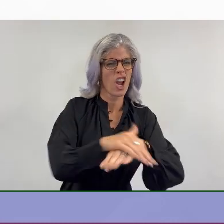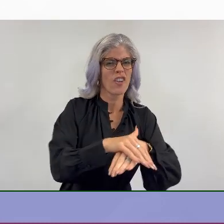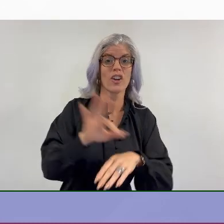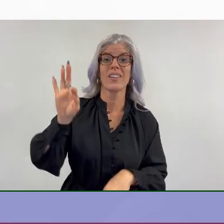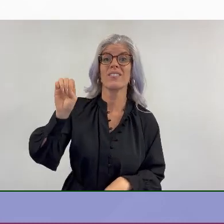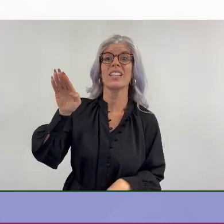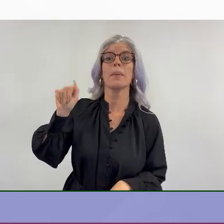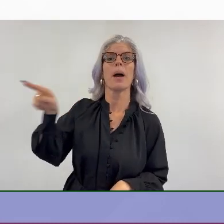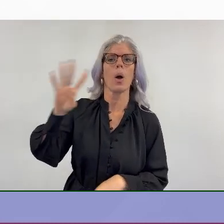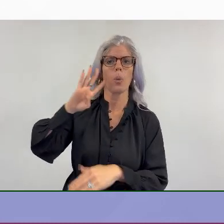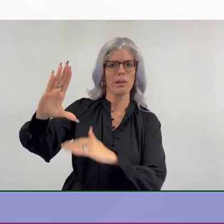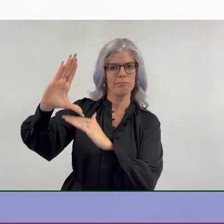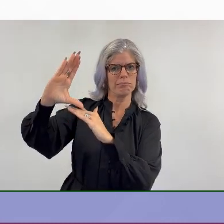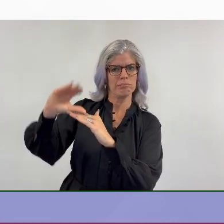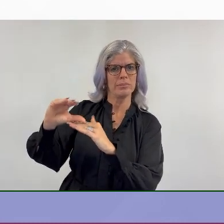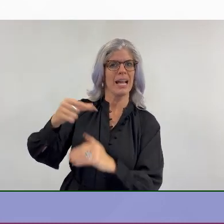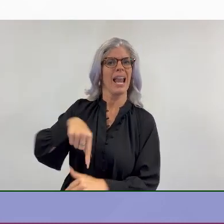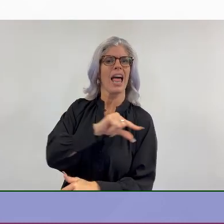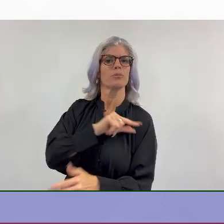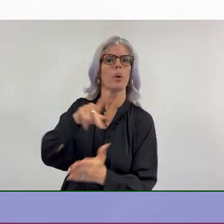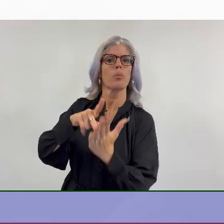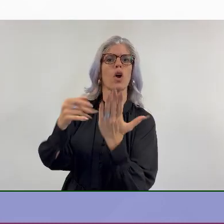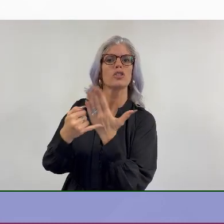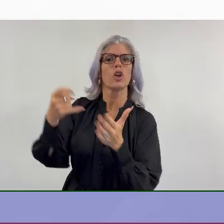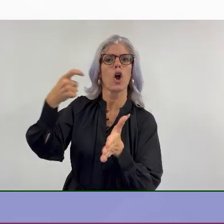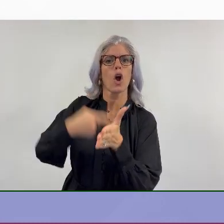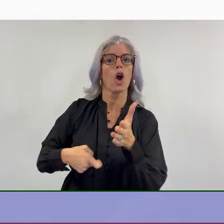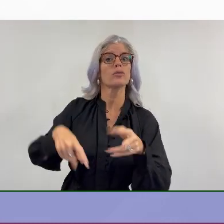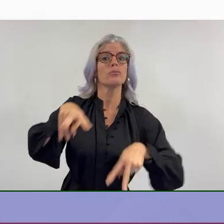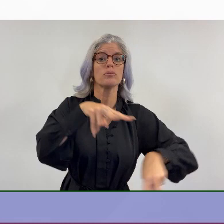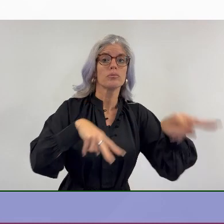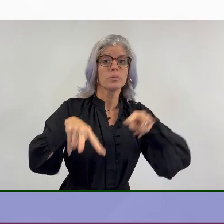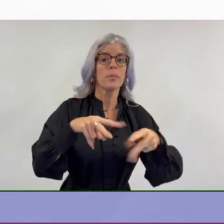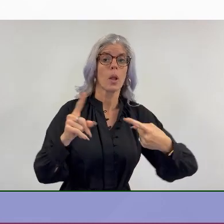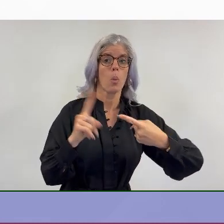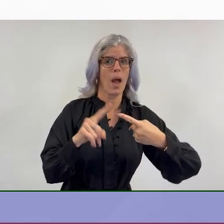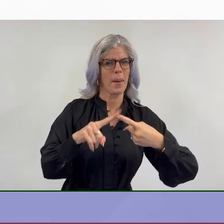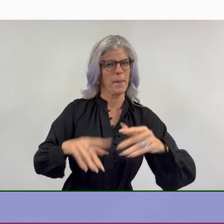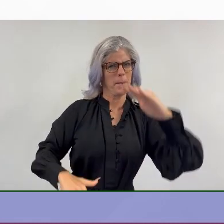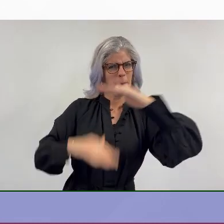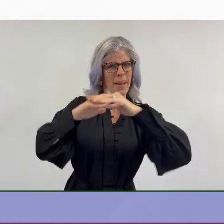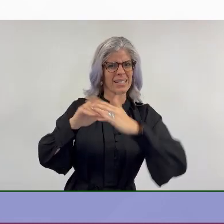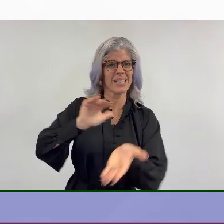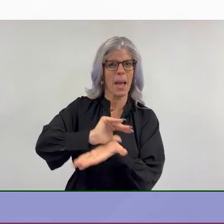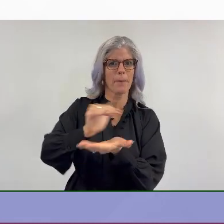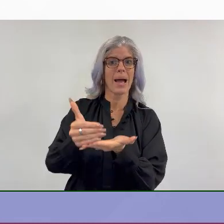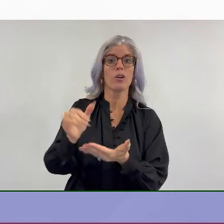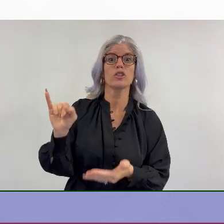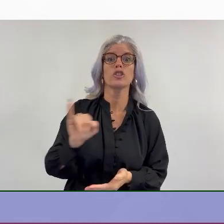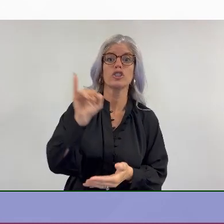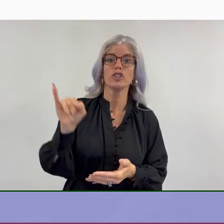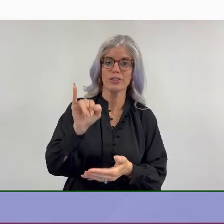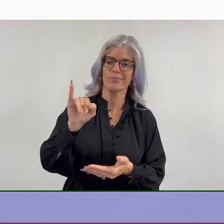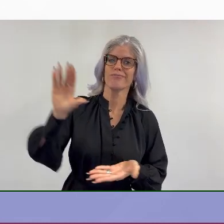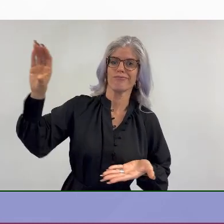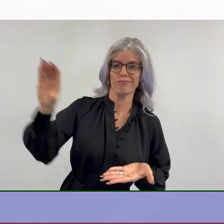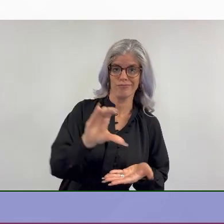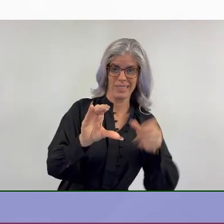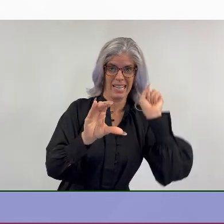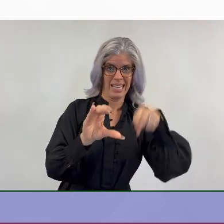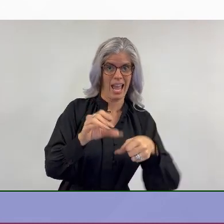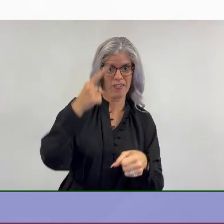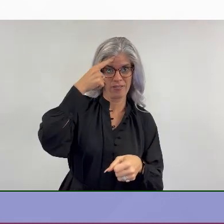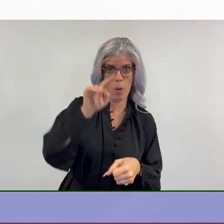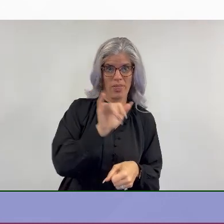Please note, the reductions stated previously shall not apply to a house of worship facility, which could not be insured because it was located in a